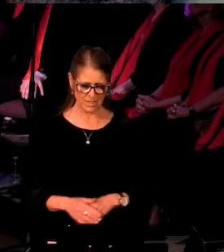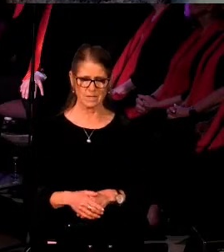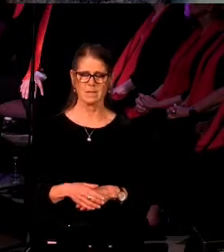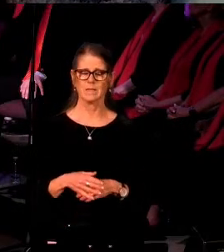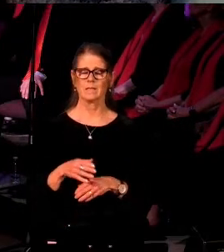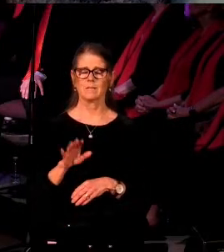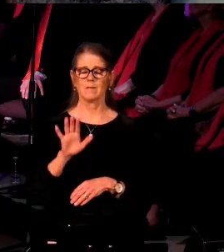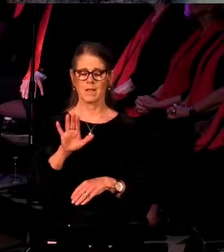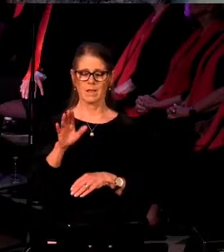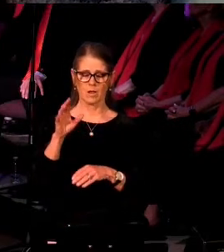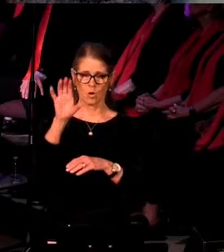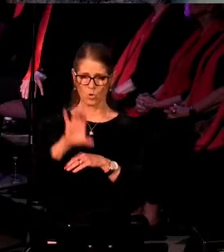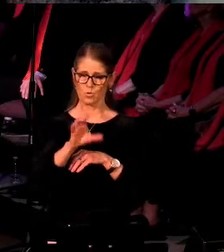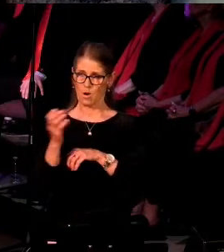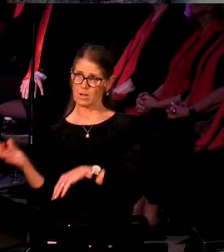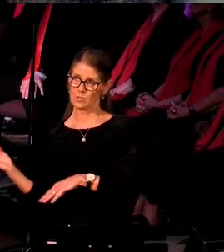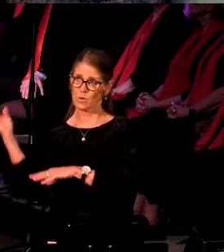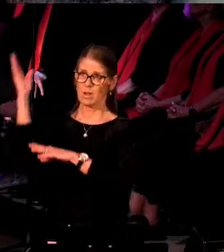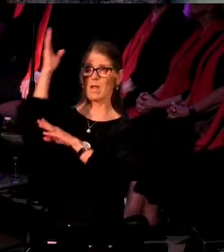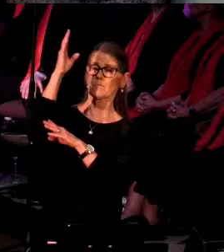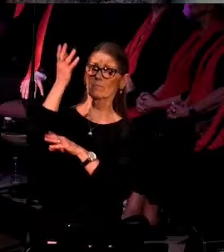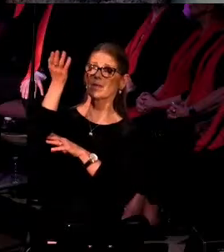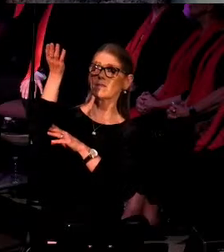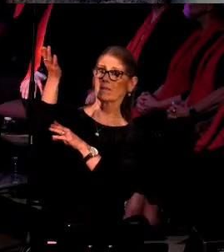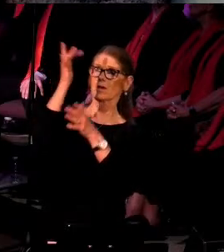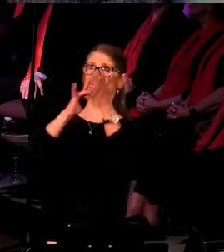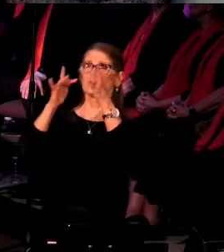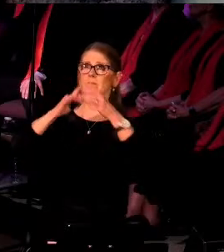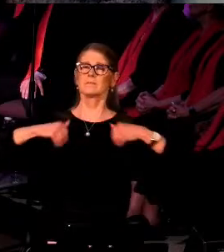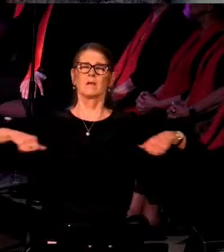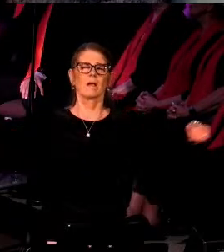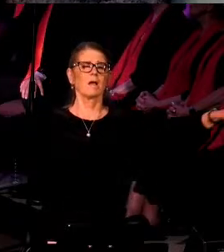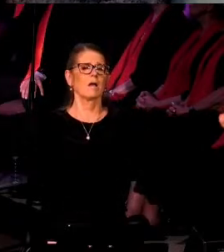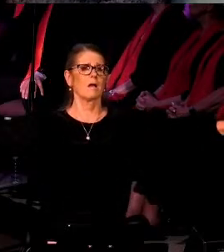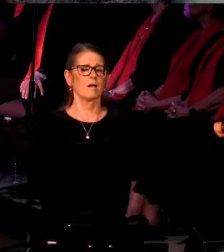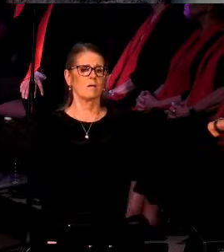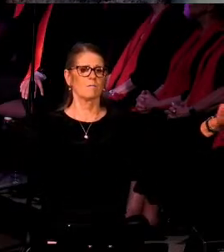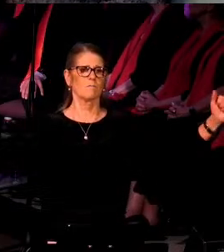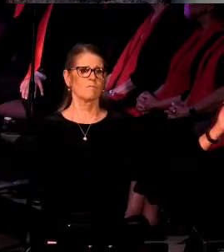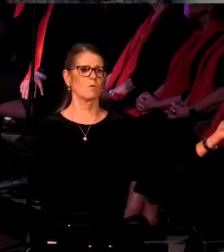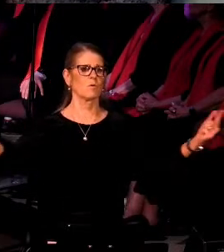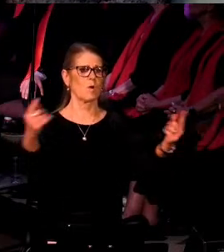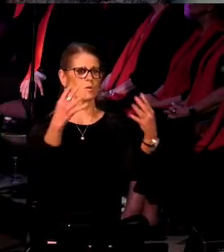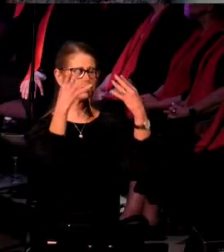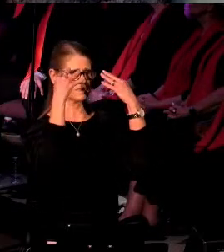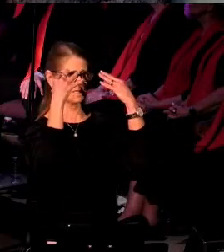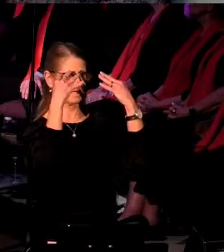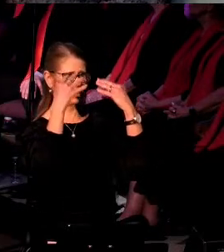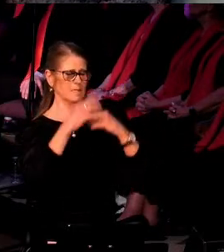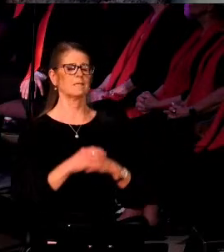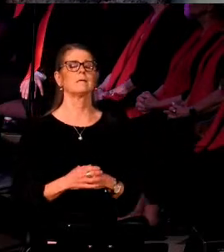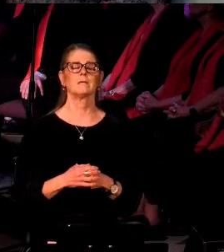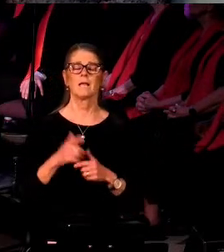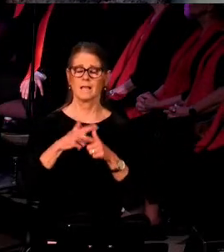for all to see. The message was sent: defy us and suffer the